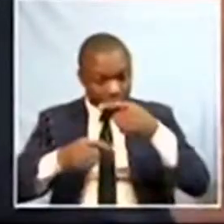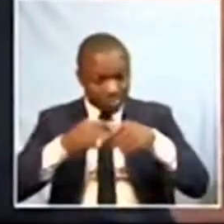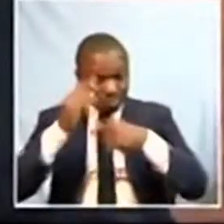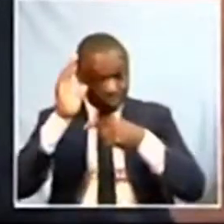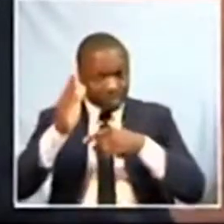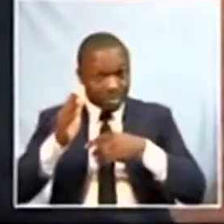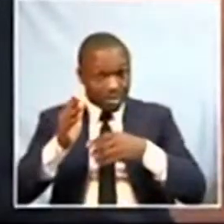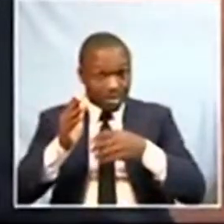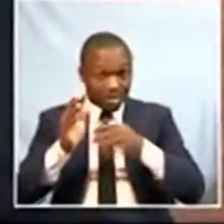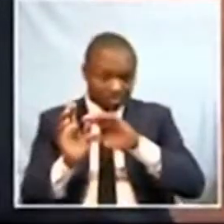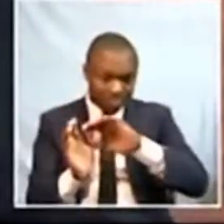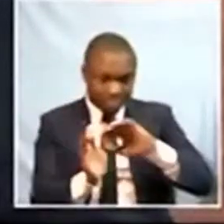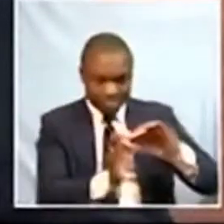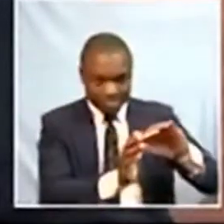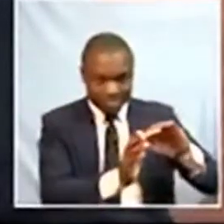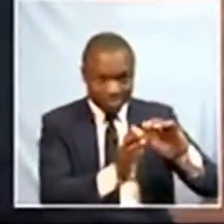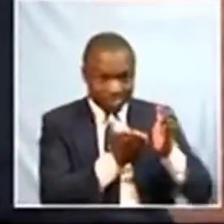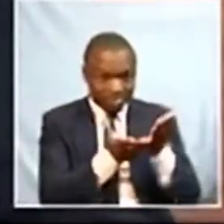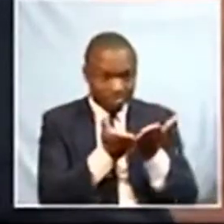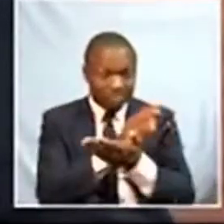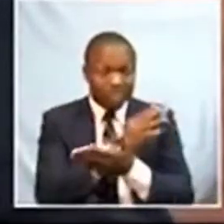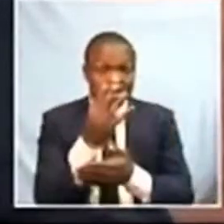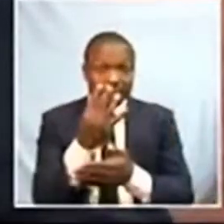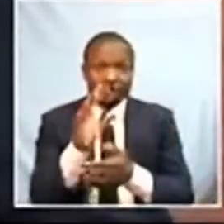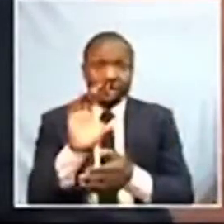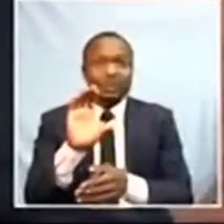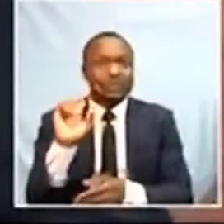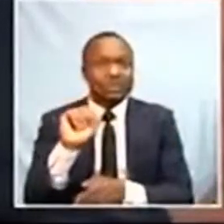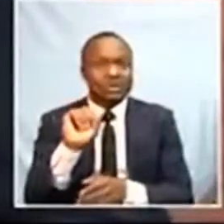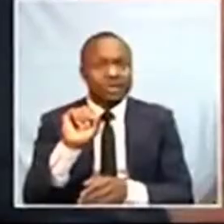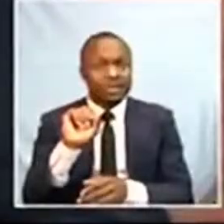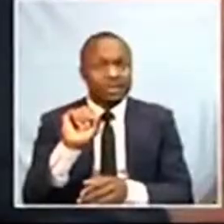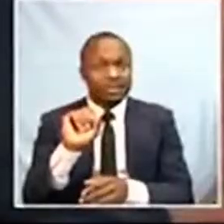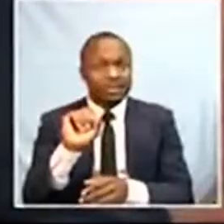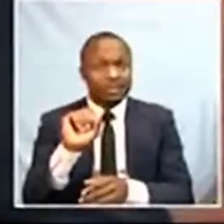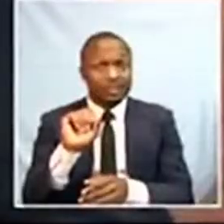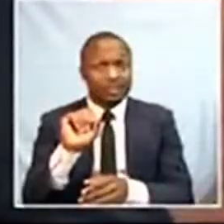forget of page 4 for now. CS,